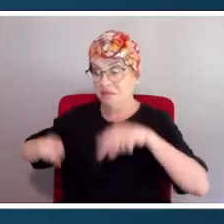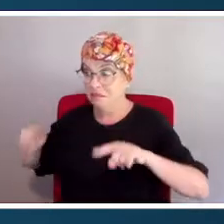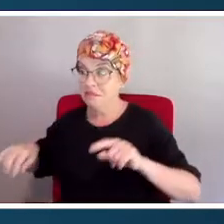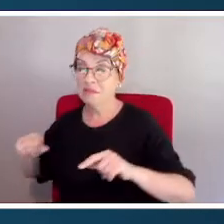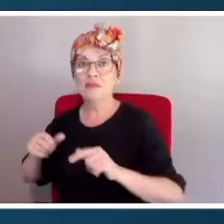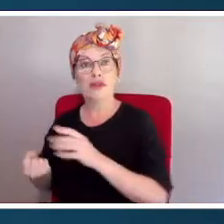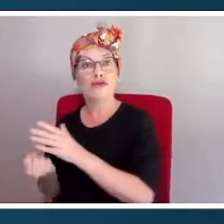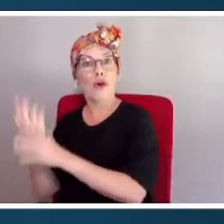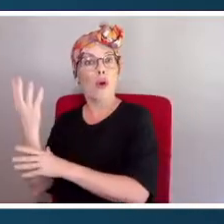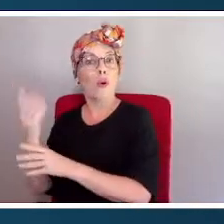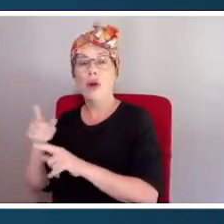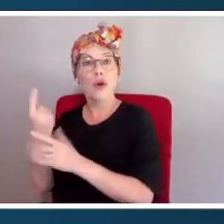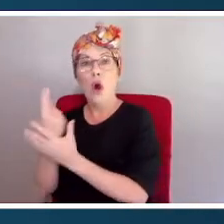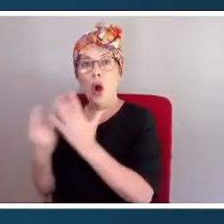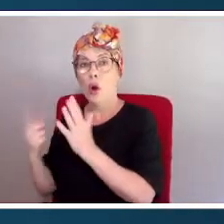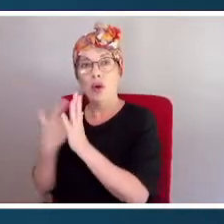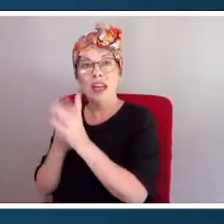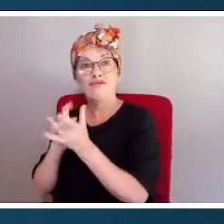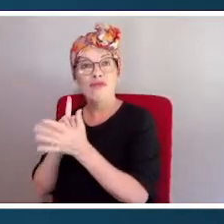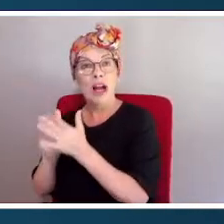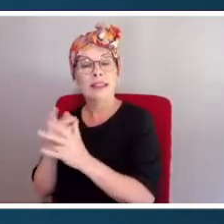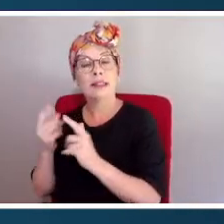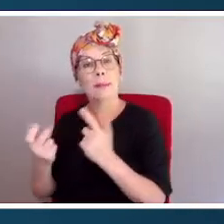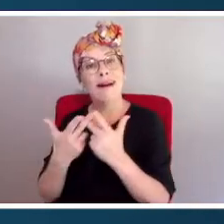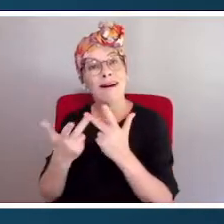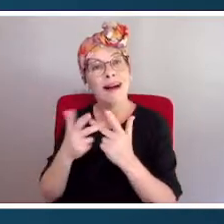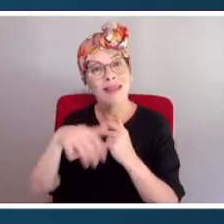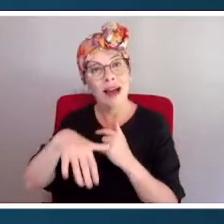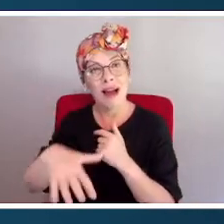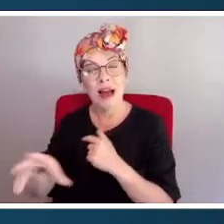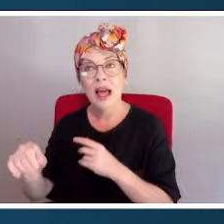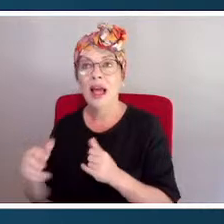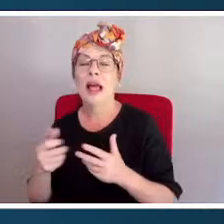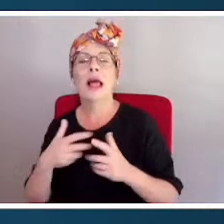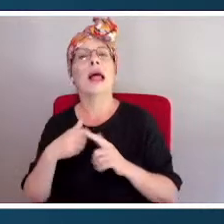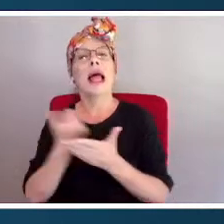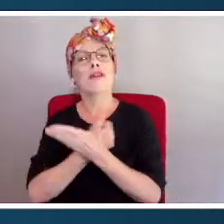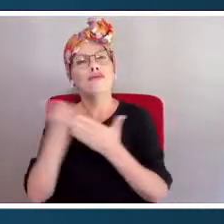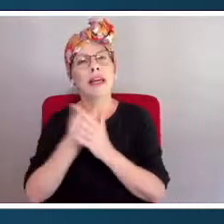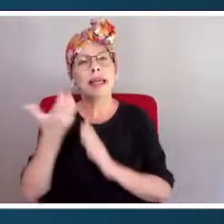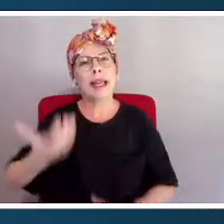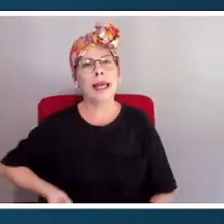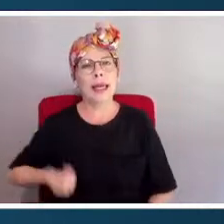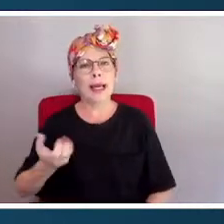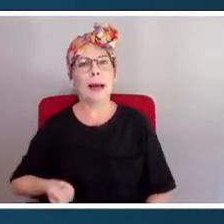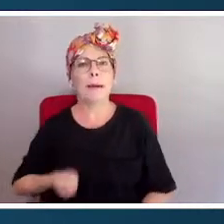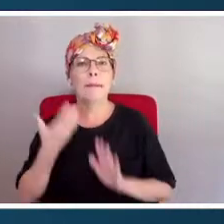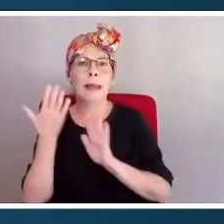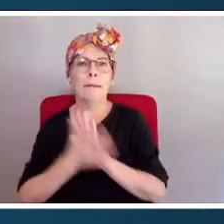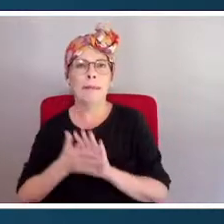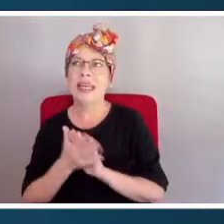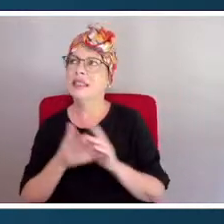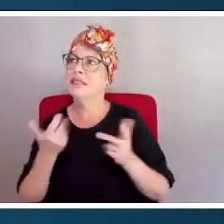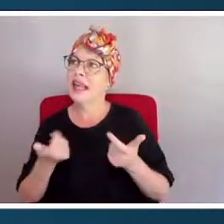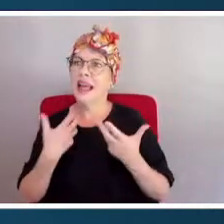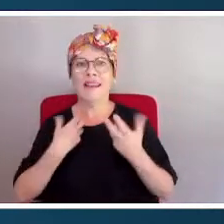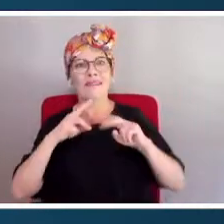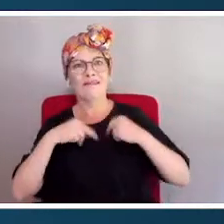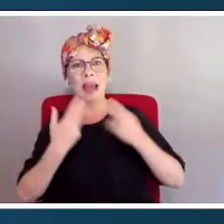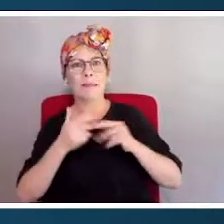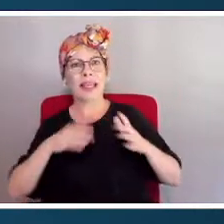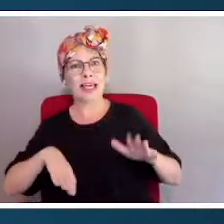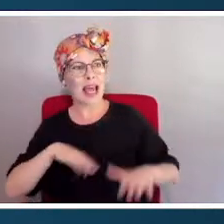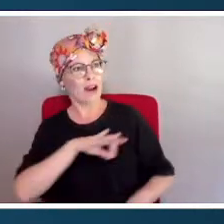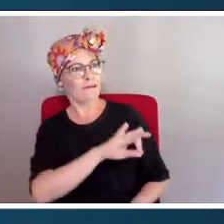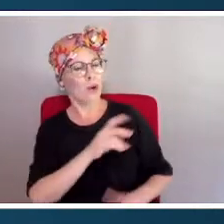Crucially, increased income meant that they could afford to pay bus fares, school fees